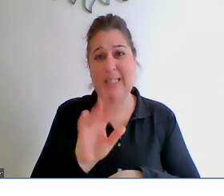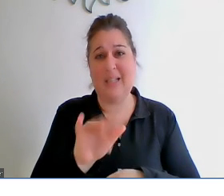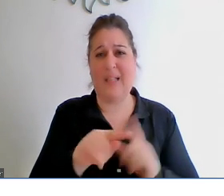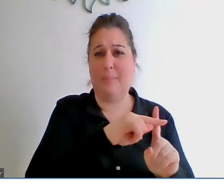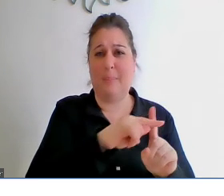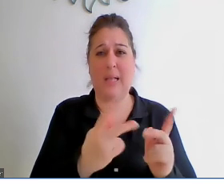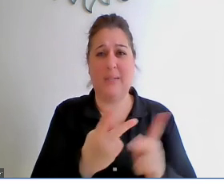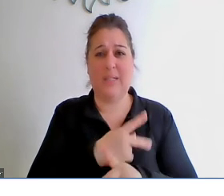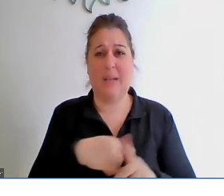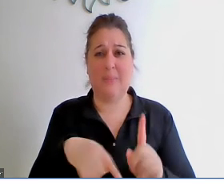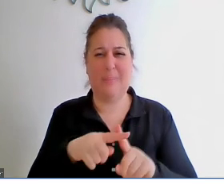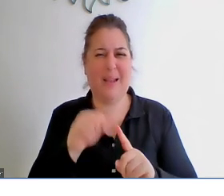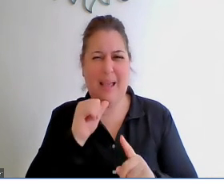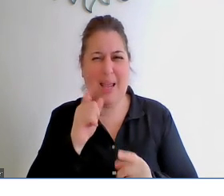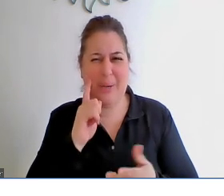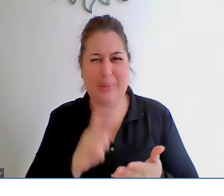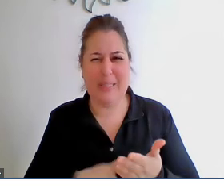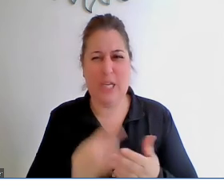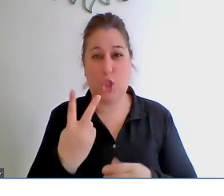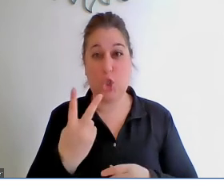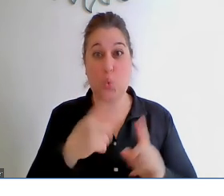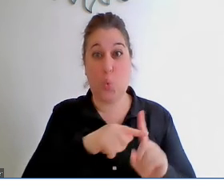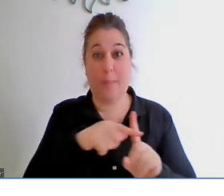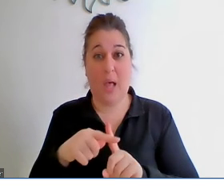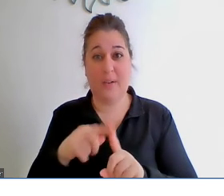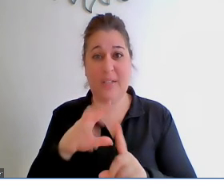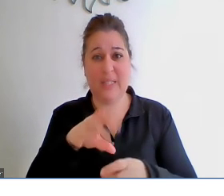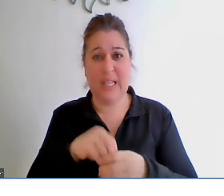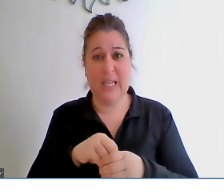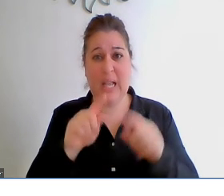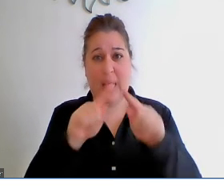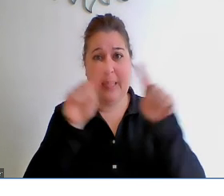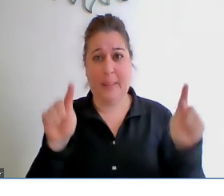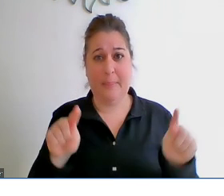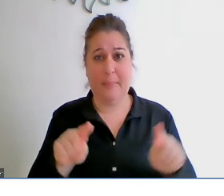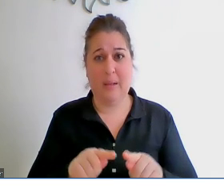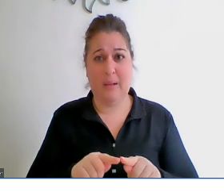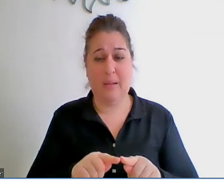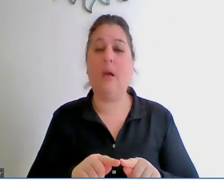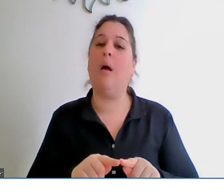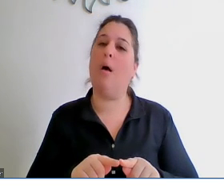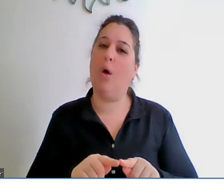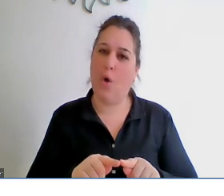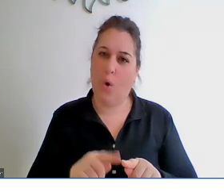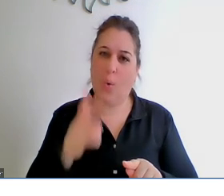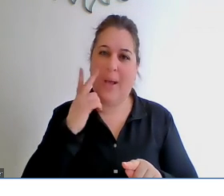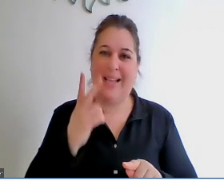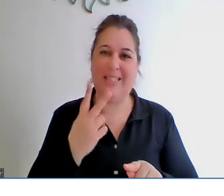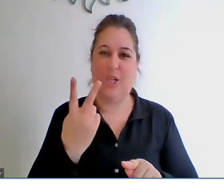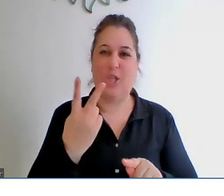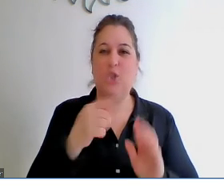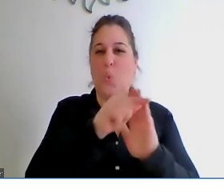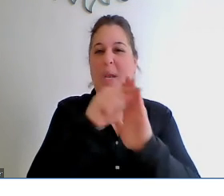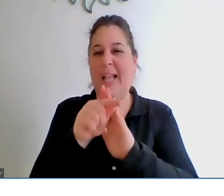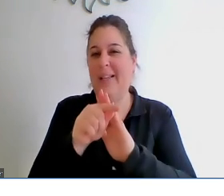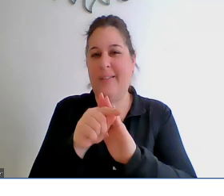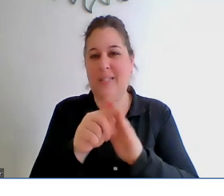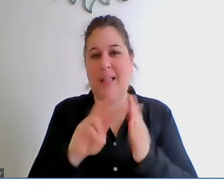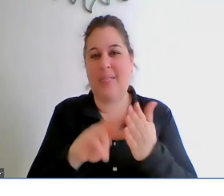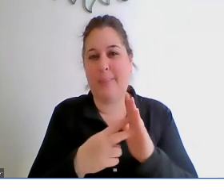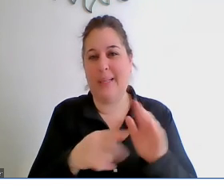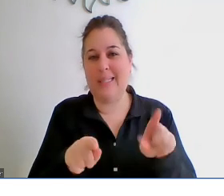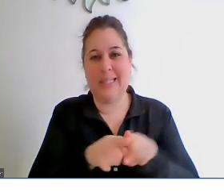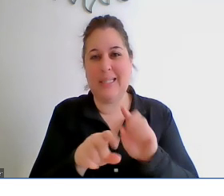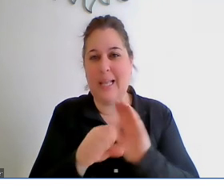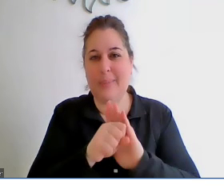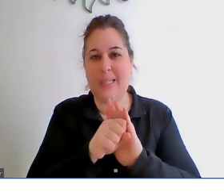6 times 6? That's a positive times a positive. Wait, I don't see a positive times a positive. I don't see two positives in there. It's okay, but you see